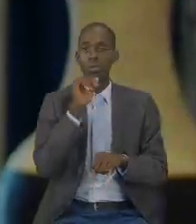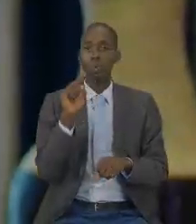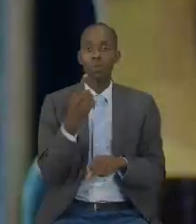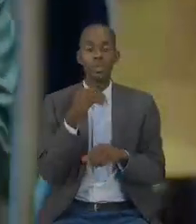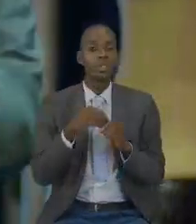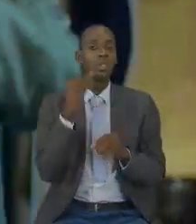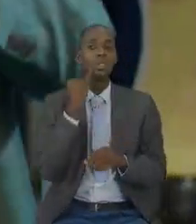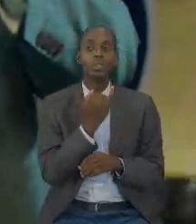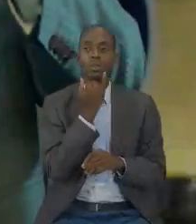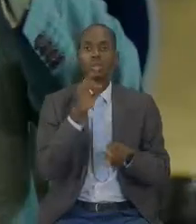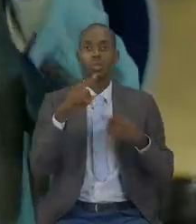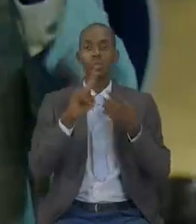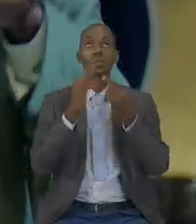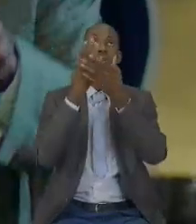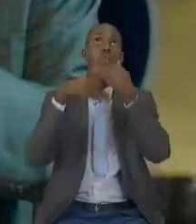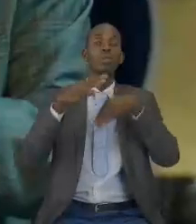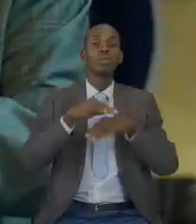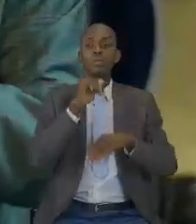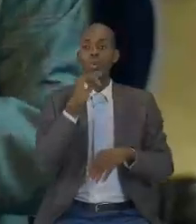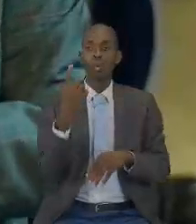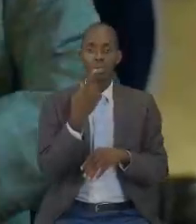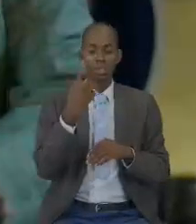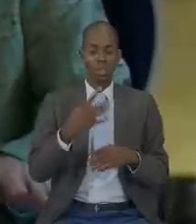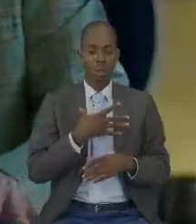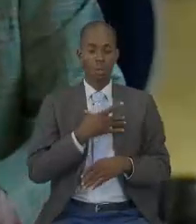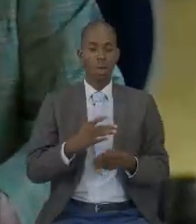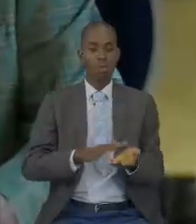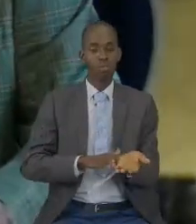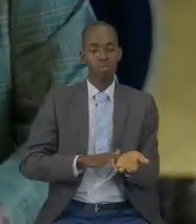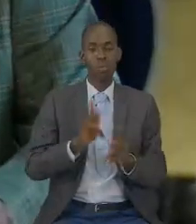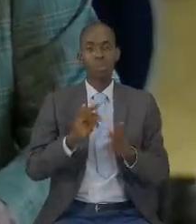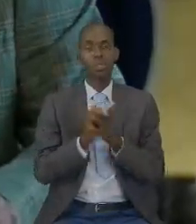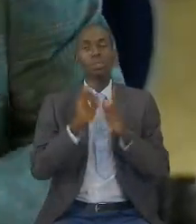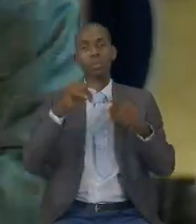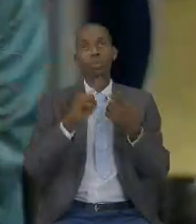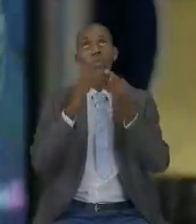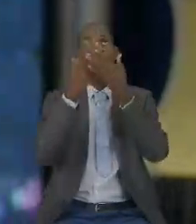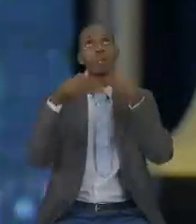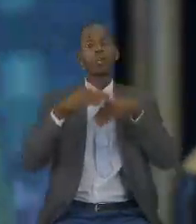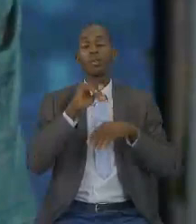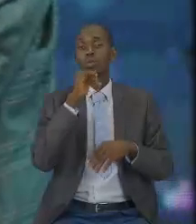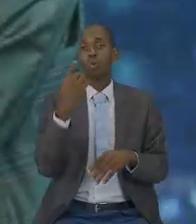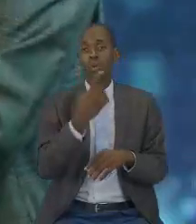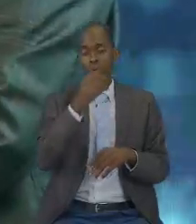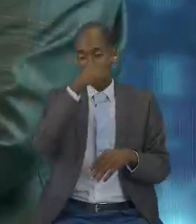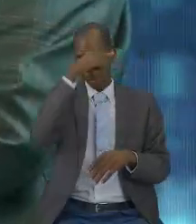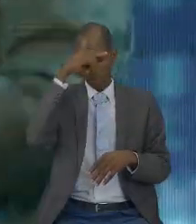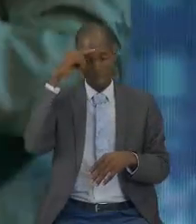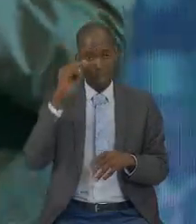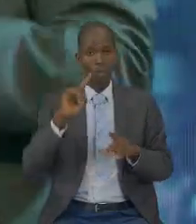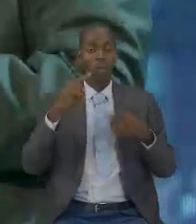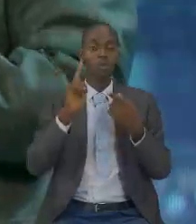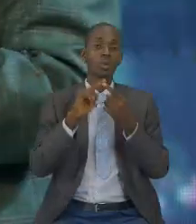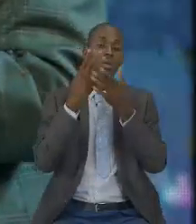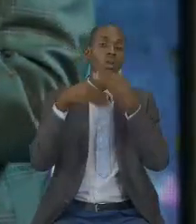to heaven, not only the white going to heaven, not only the blacks going to heaven, not only Africa going to